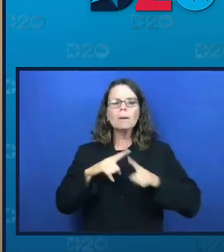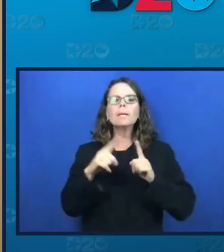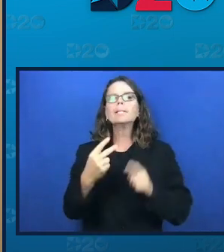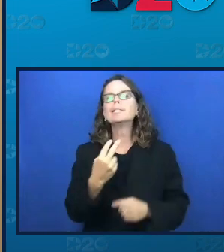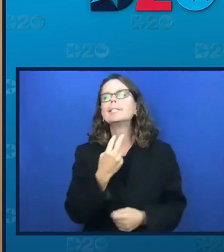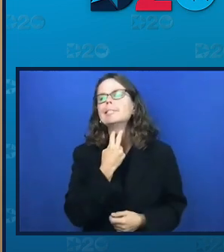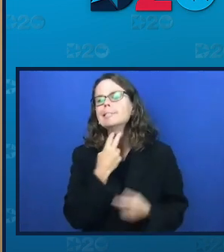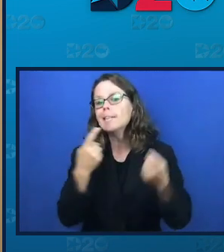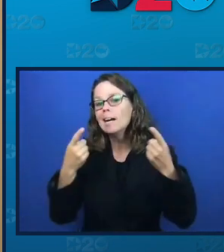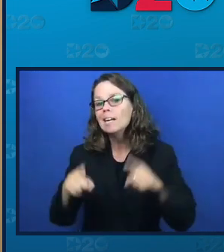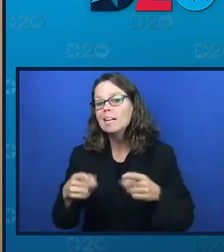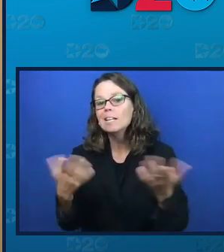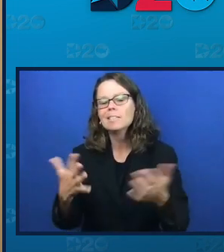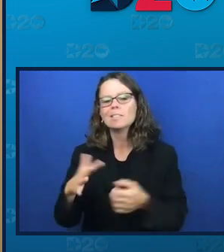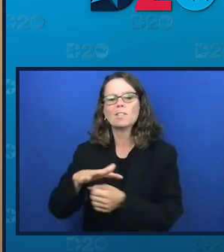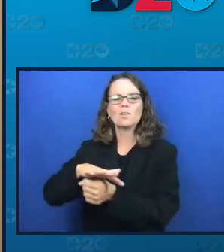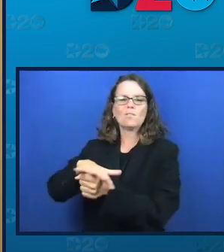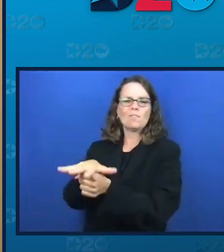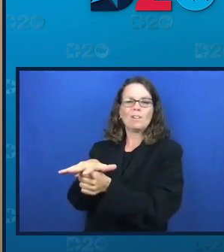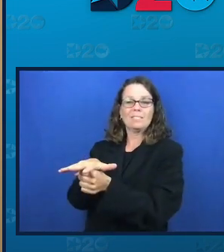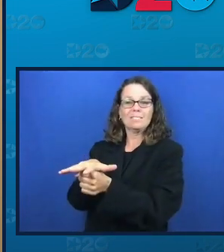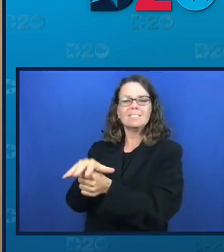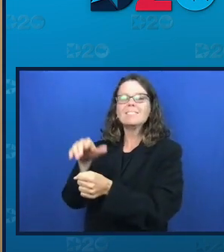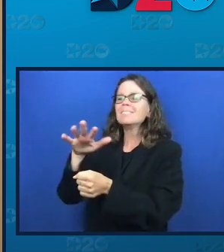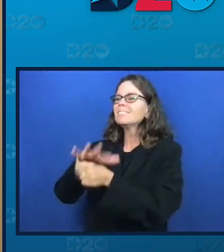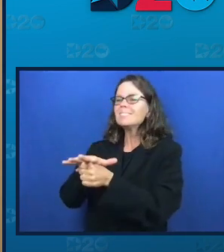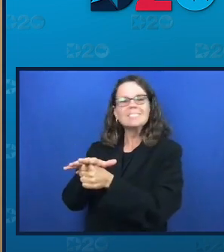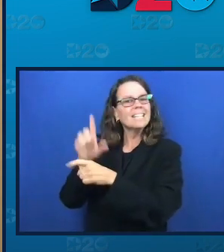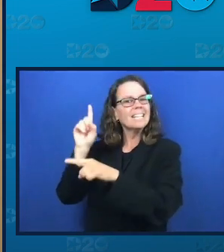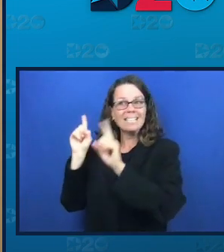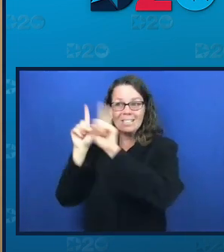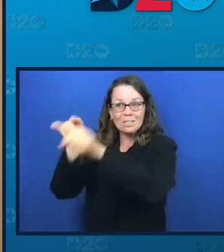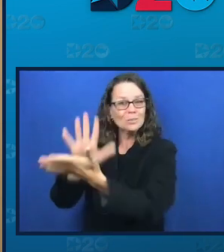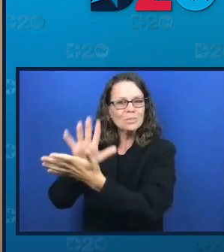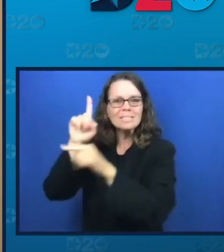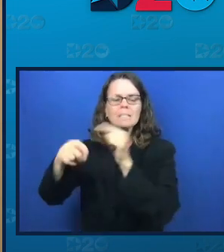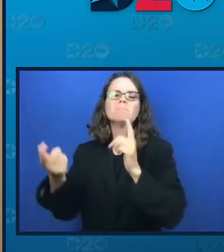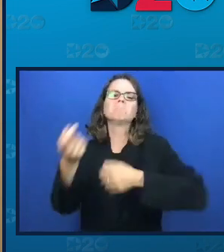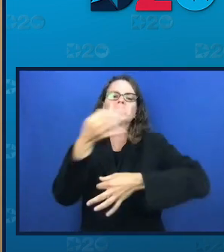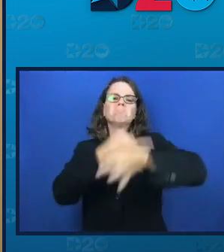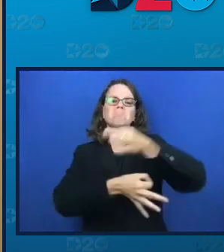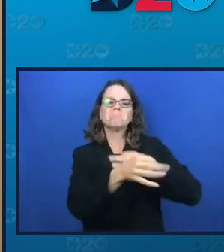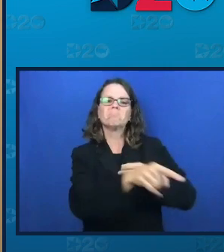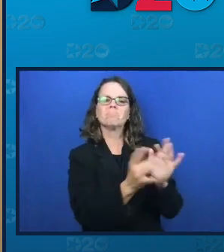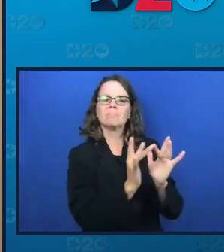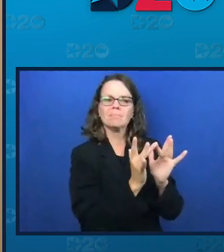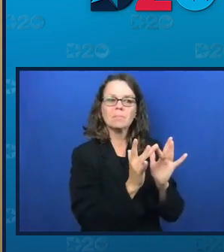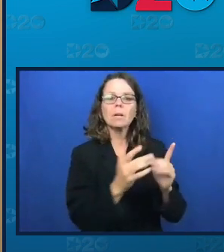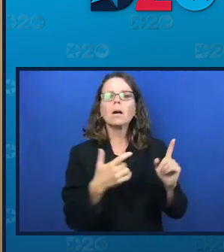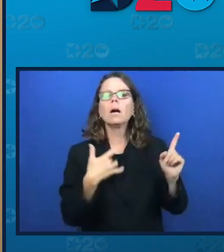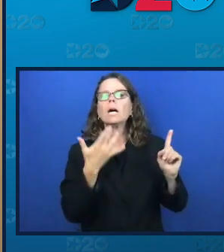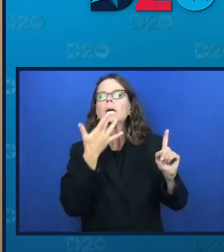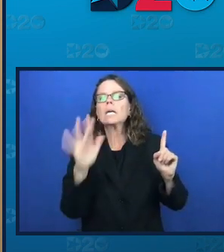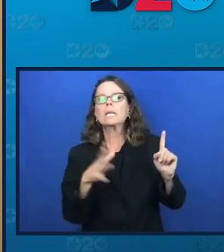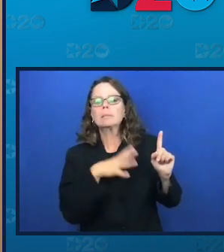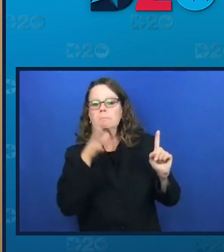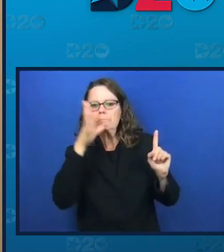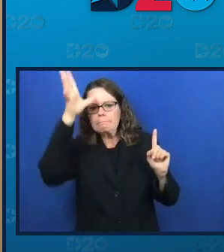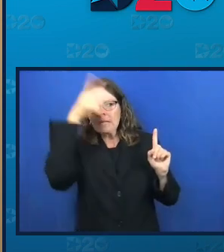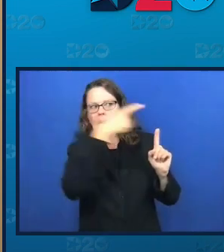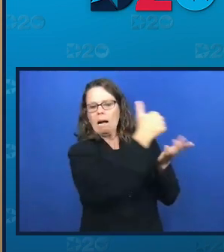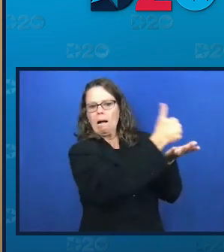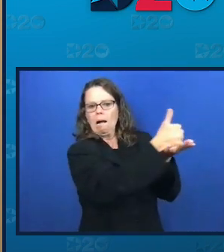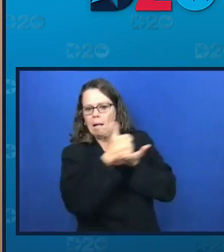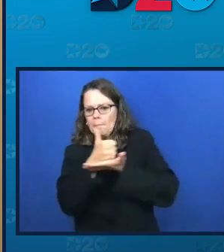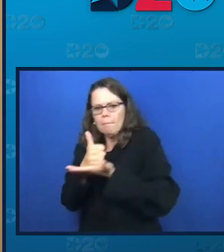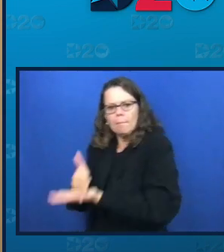schooling, which I'm fortunate, I have my parents, but I do have a lot of guys that are double income families, and they're just trying